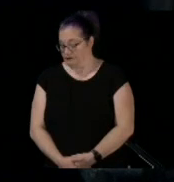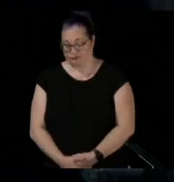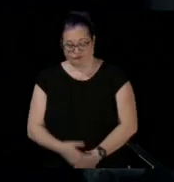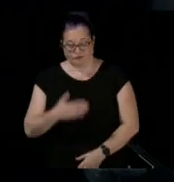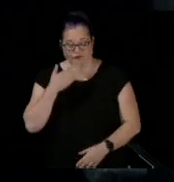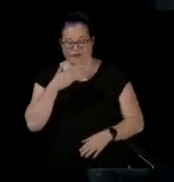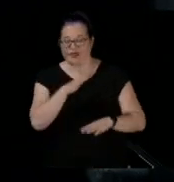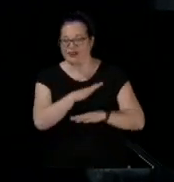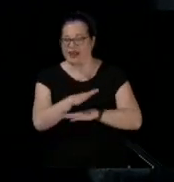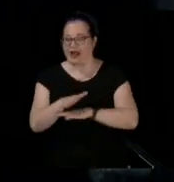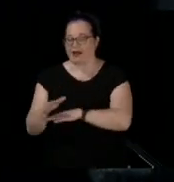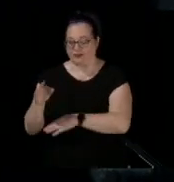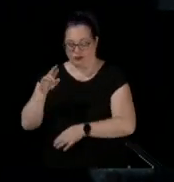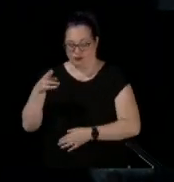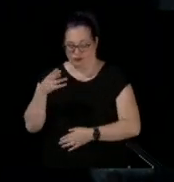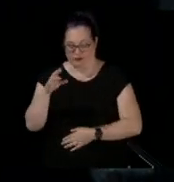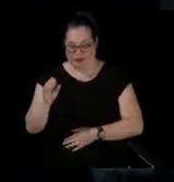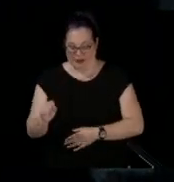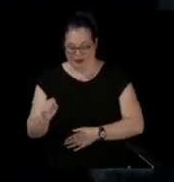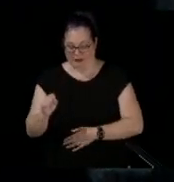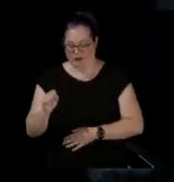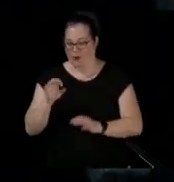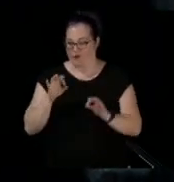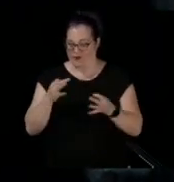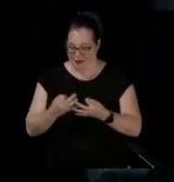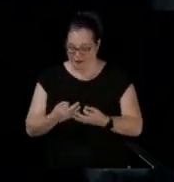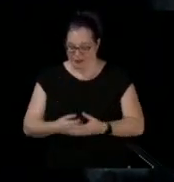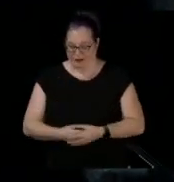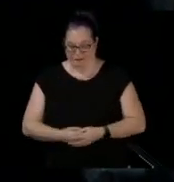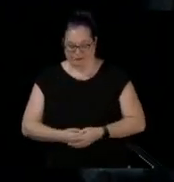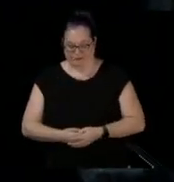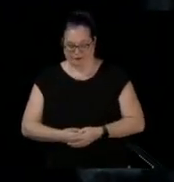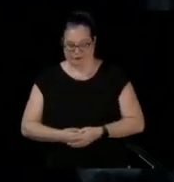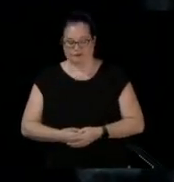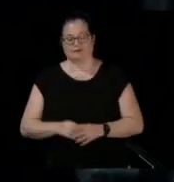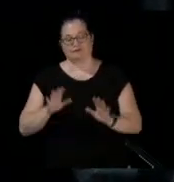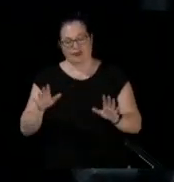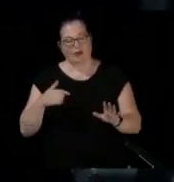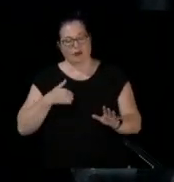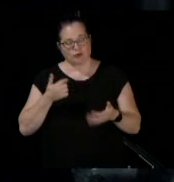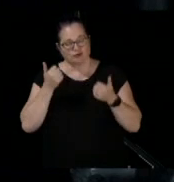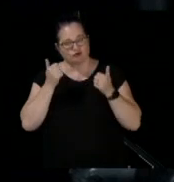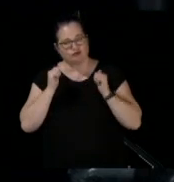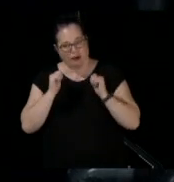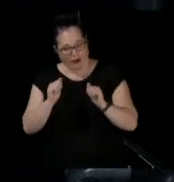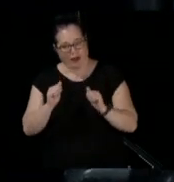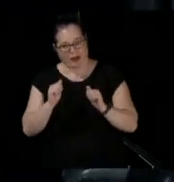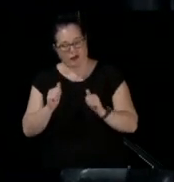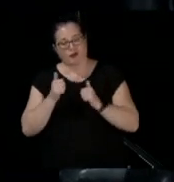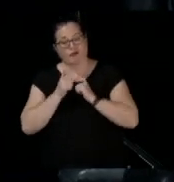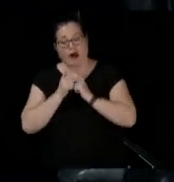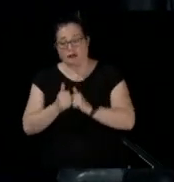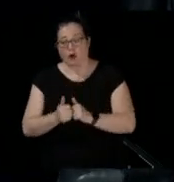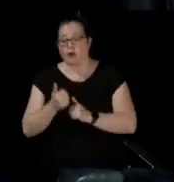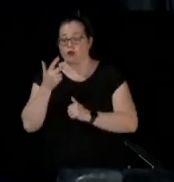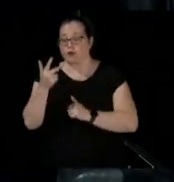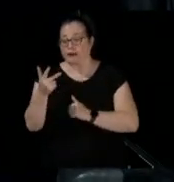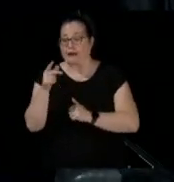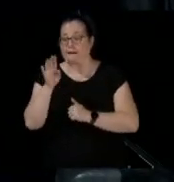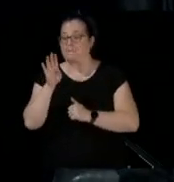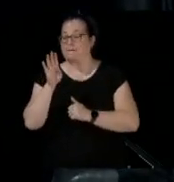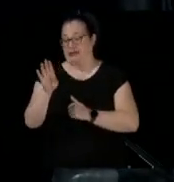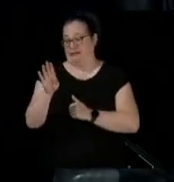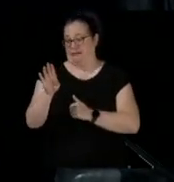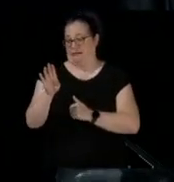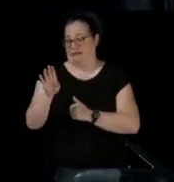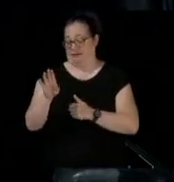Good afternoon, River Hill High School family. I shall endeavor to follow the